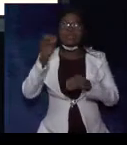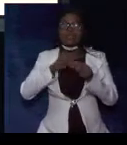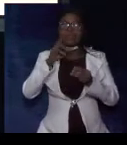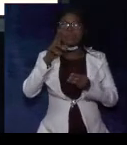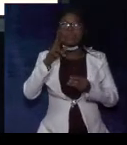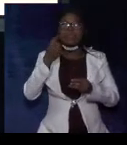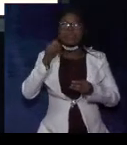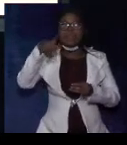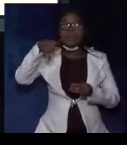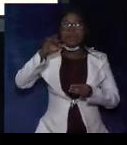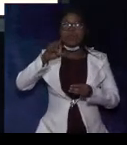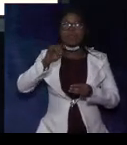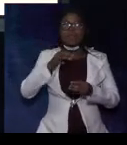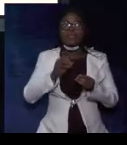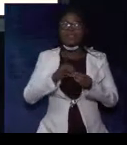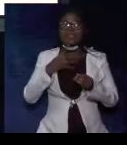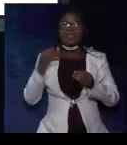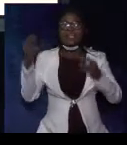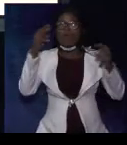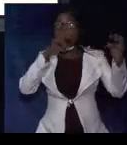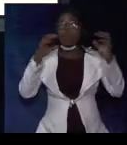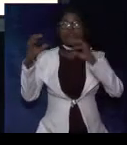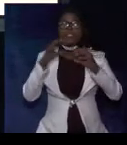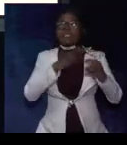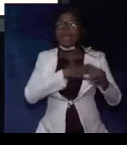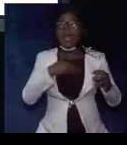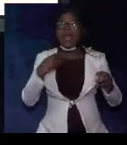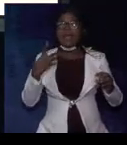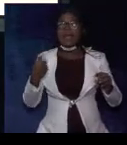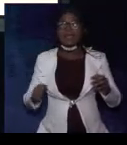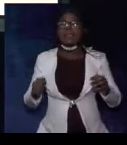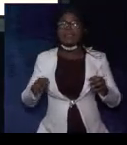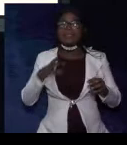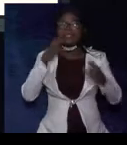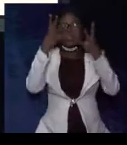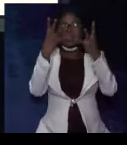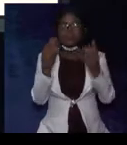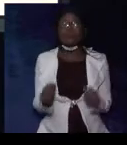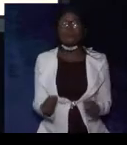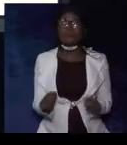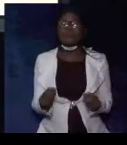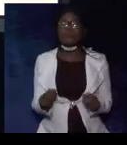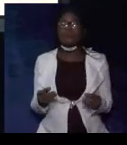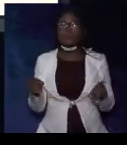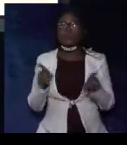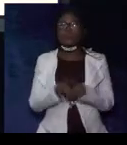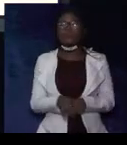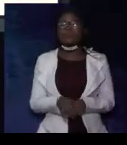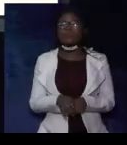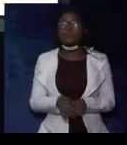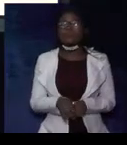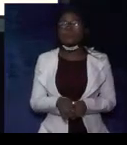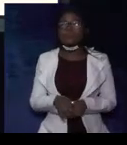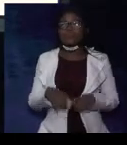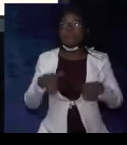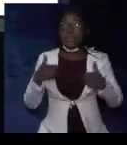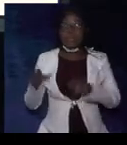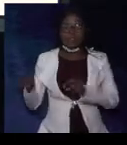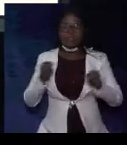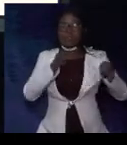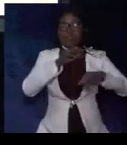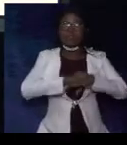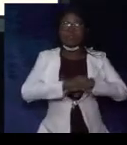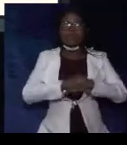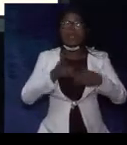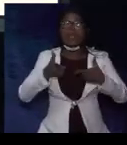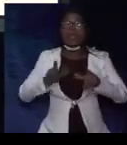setting, the plot, the conflict, and the resolution. So, let us